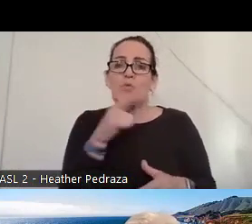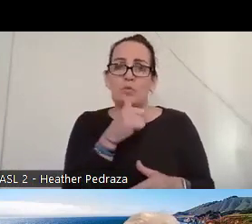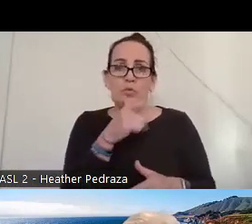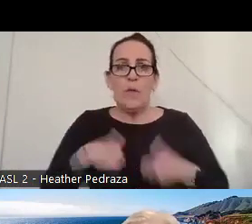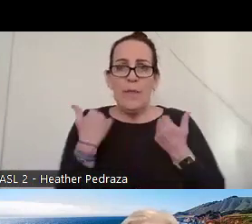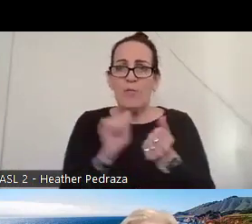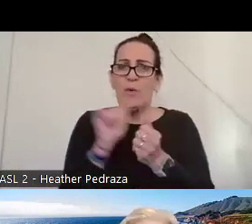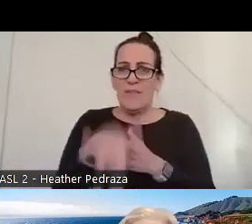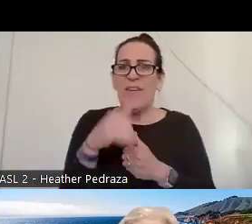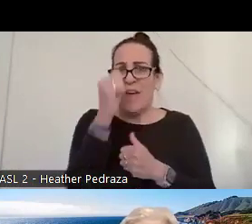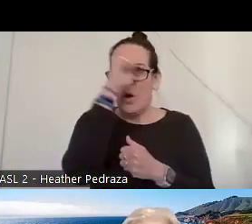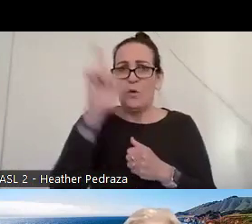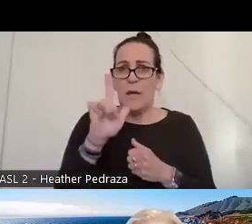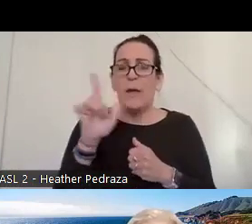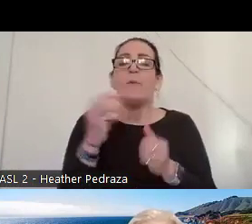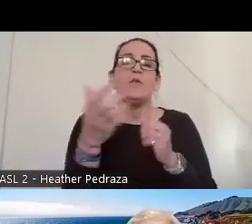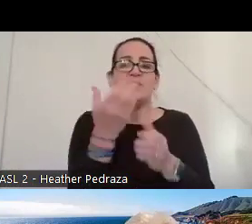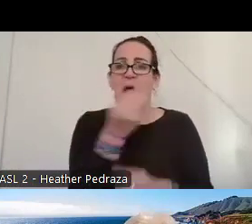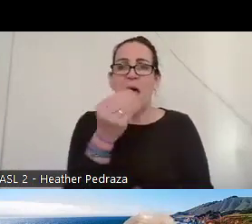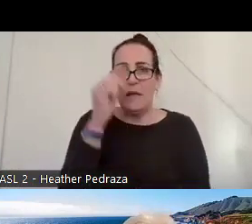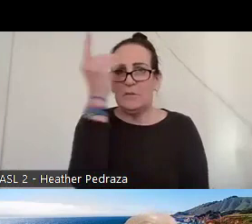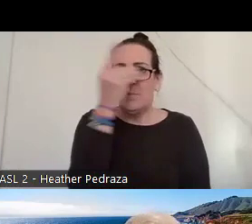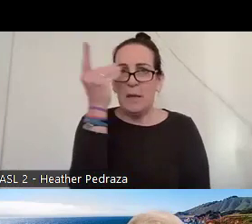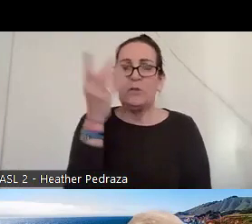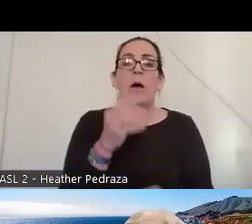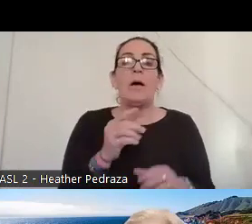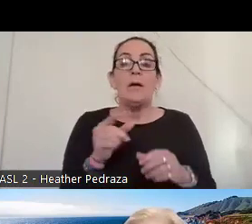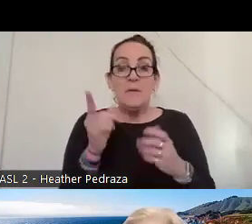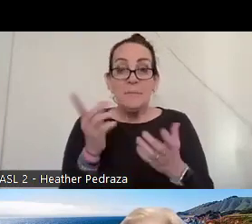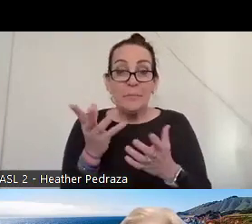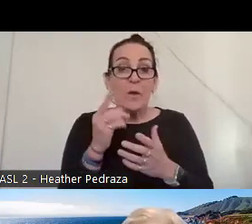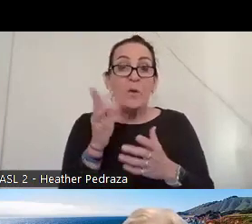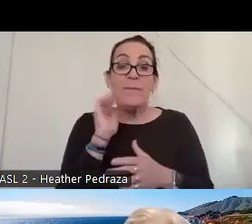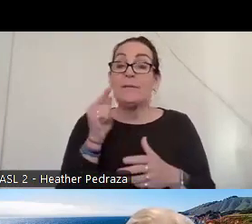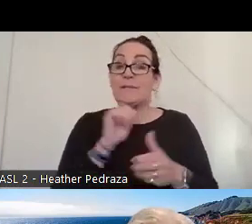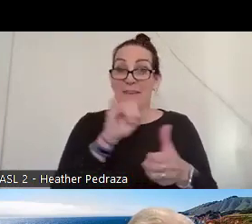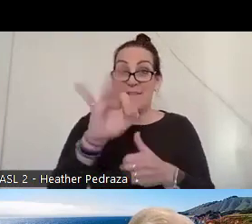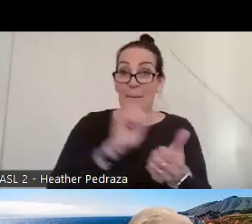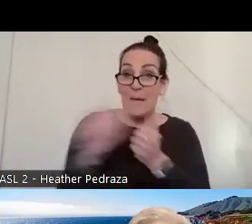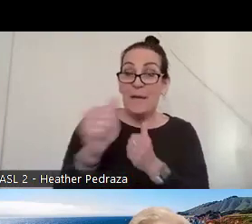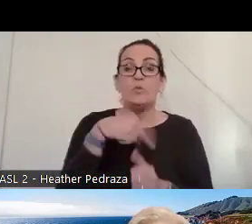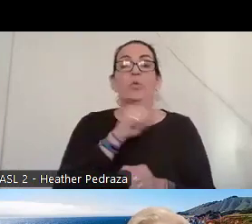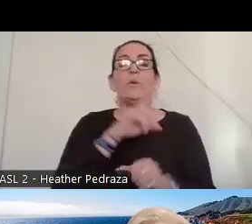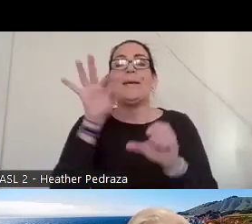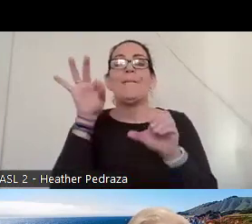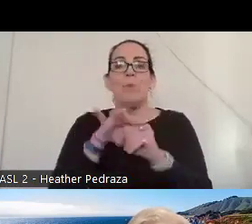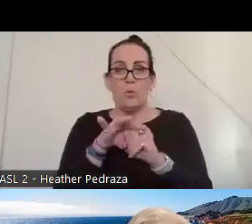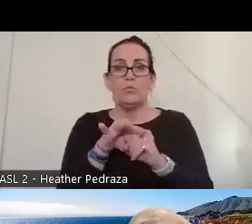families. Again, if this passes, it would be the next statewide election that we all would get an opportunity to vote on it. Next